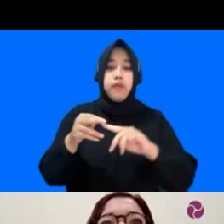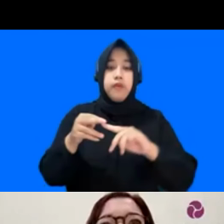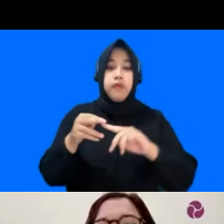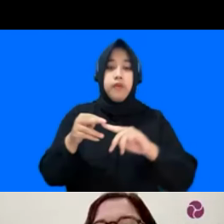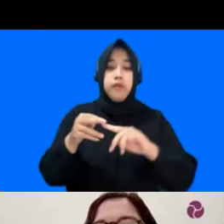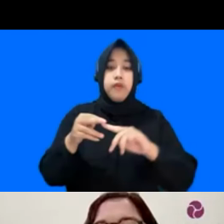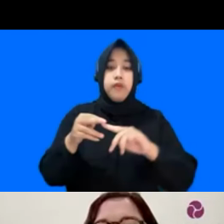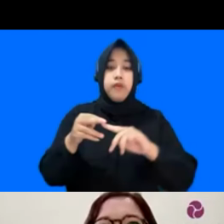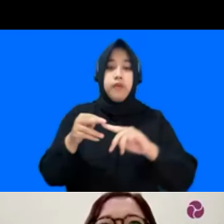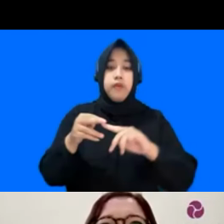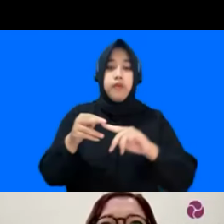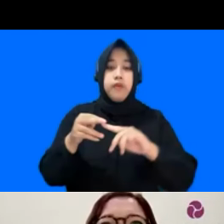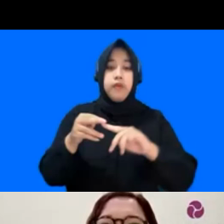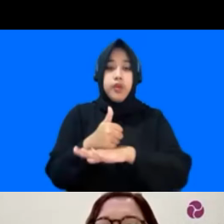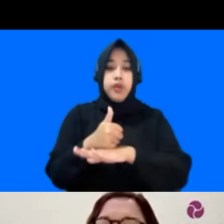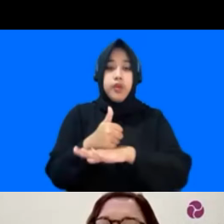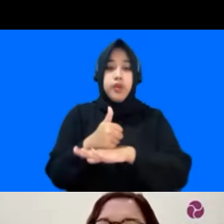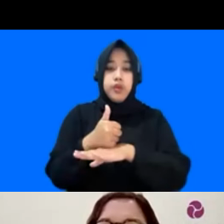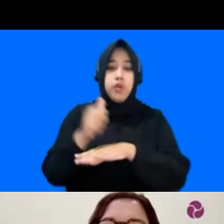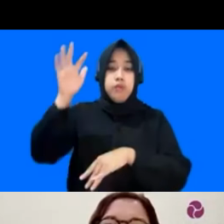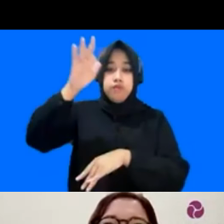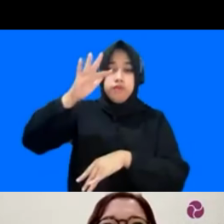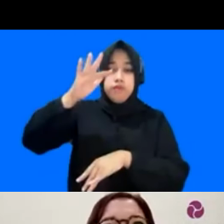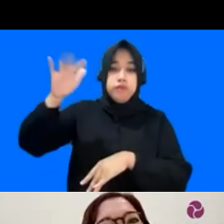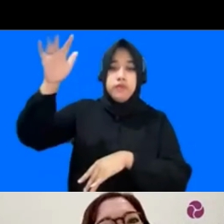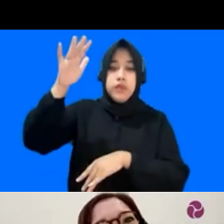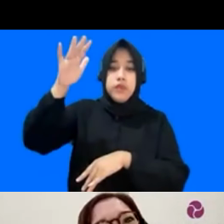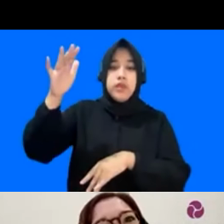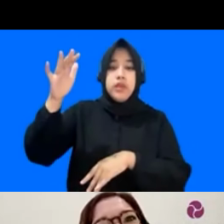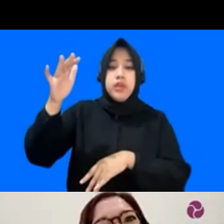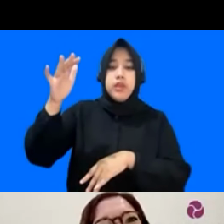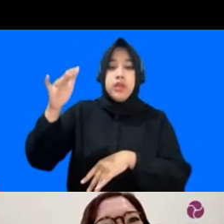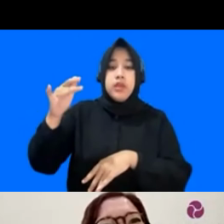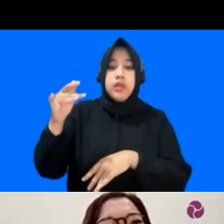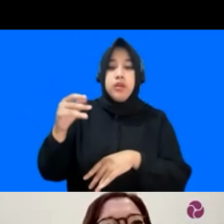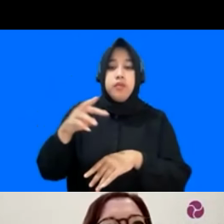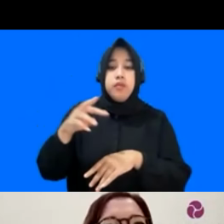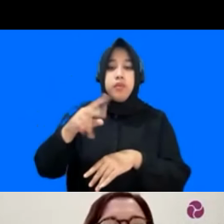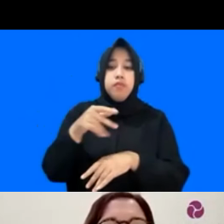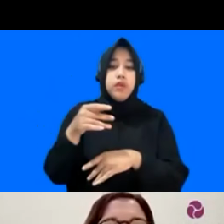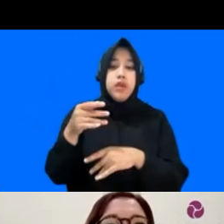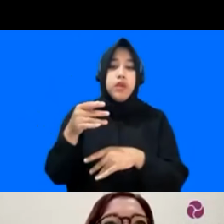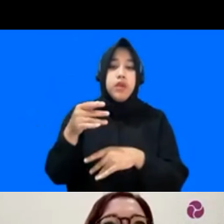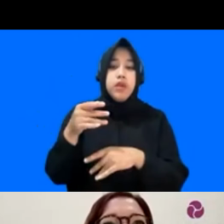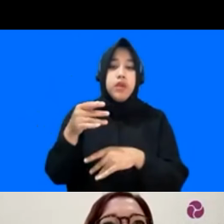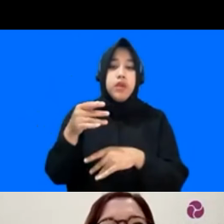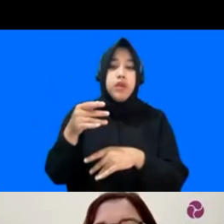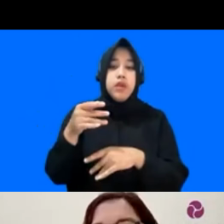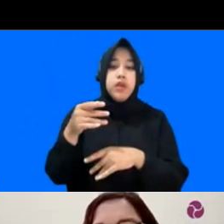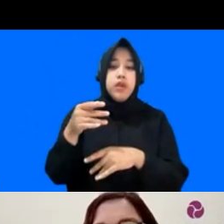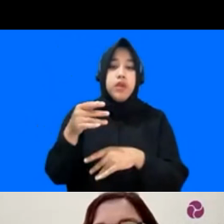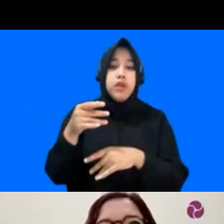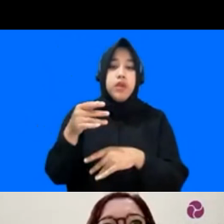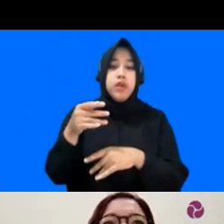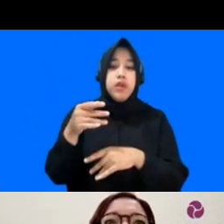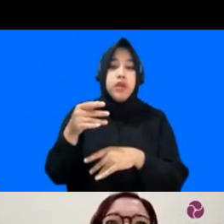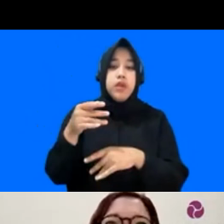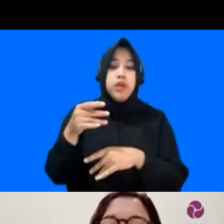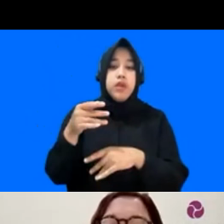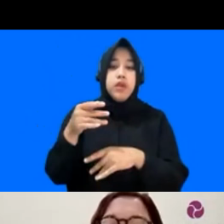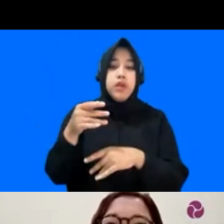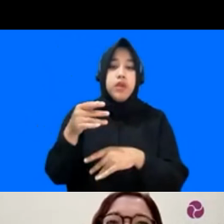Environmental Resilience at Think City, which is an organization based here in Malaysia. She has over 20 years of experience working